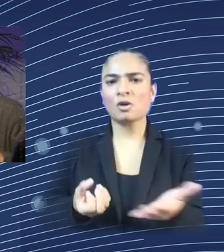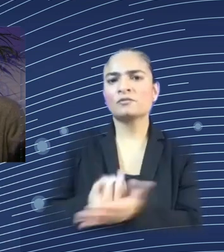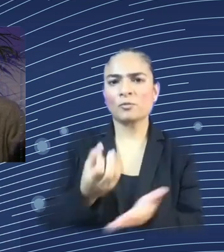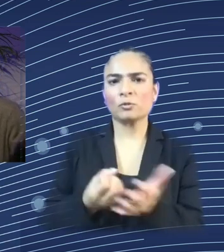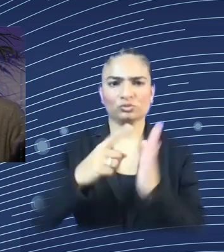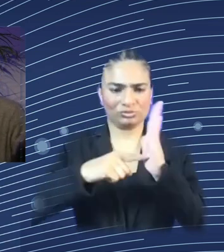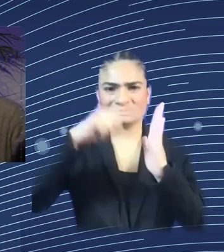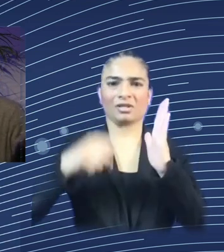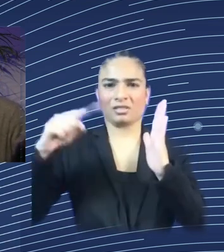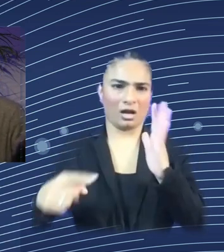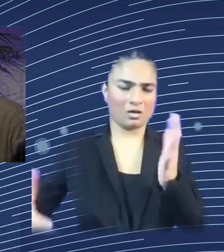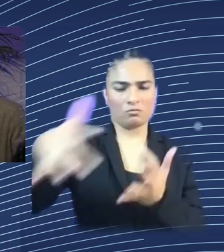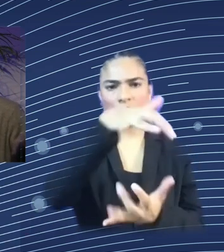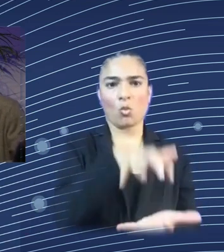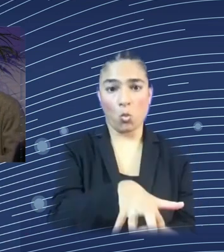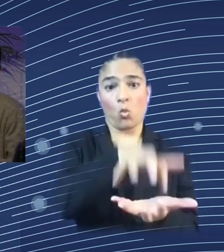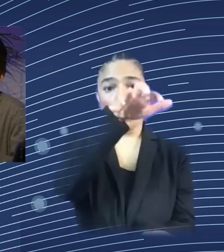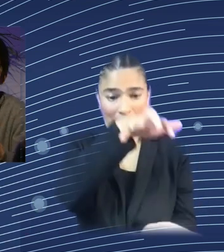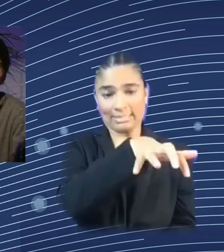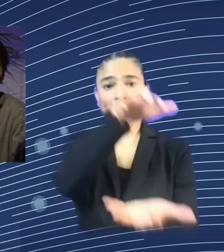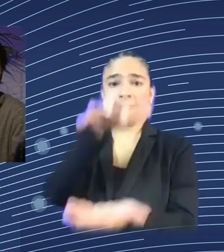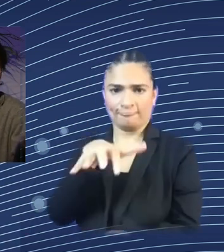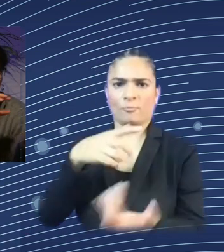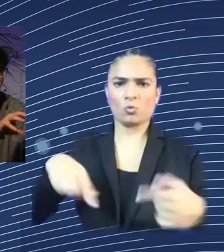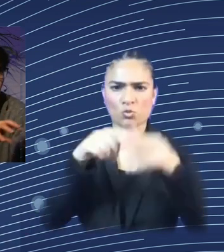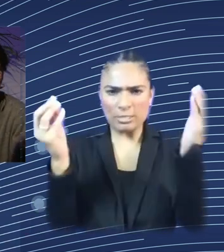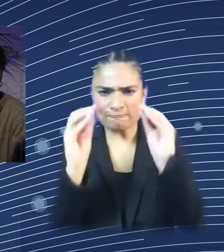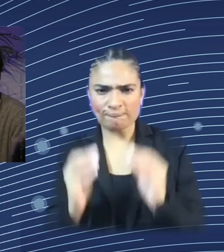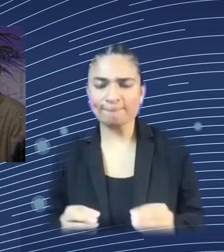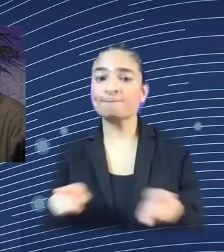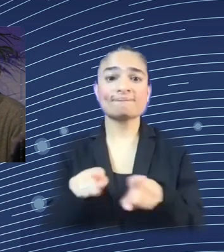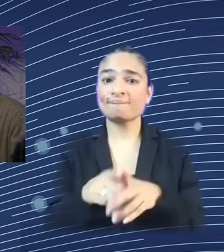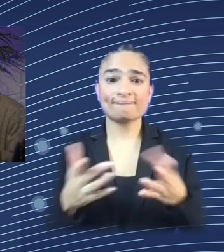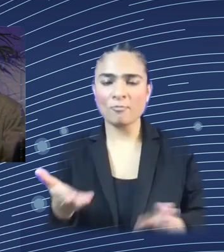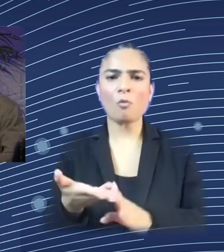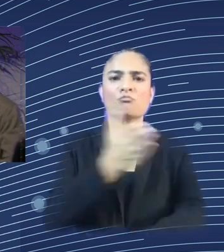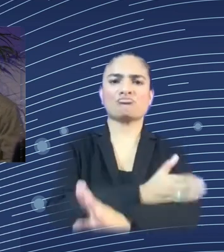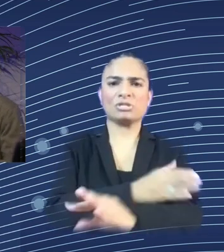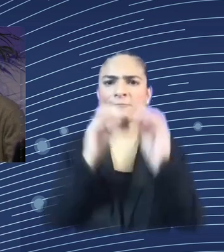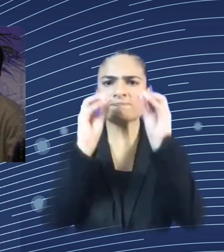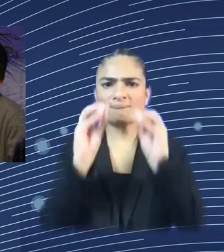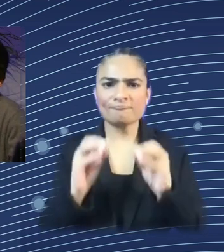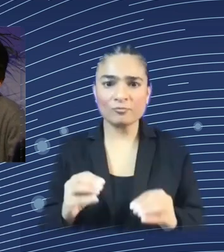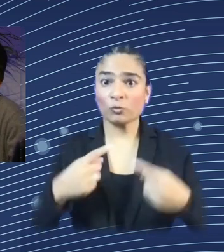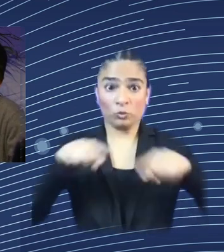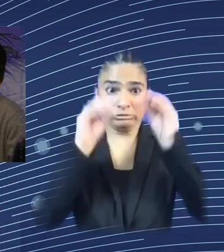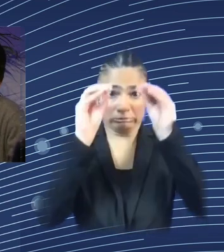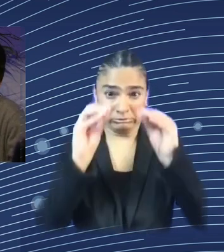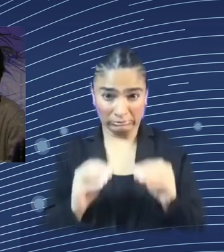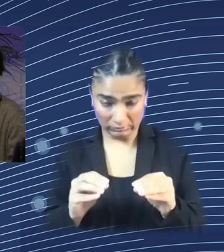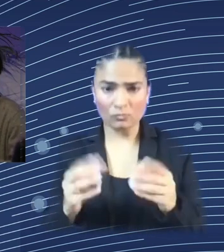on your own internal data. We've built solutions that can analyze social media. We've built solutions that can do